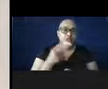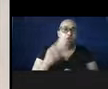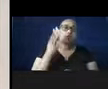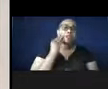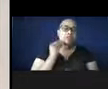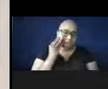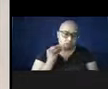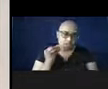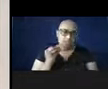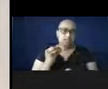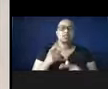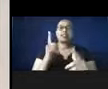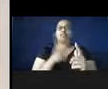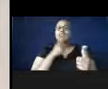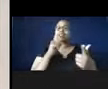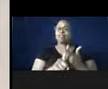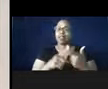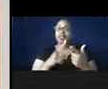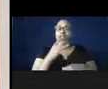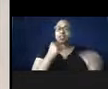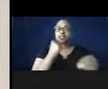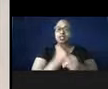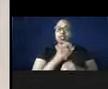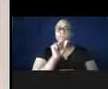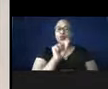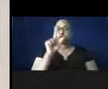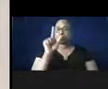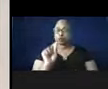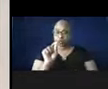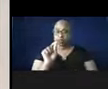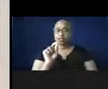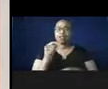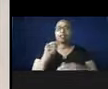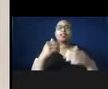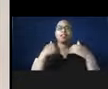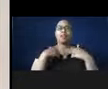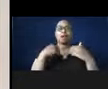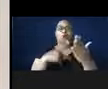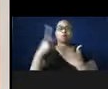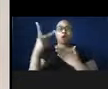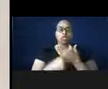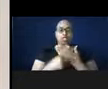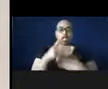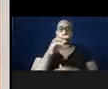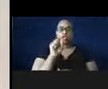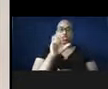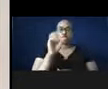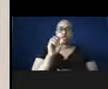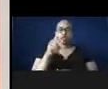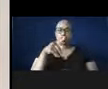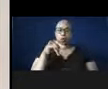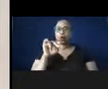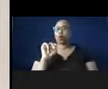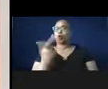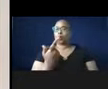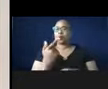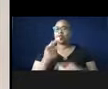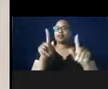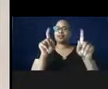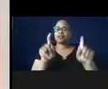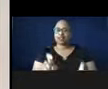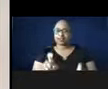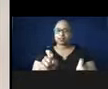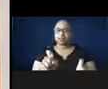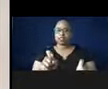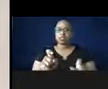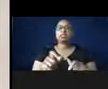to have a project scoping assessment. And this was an external group of subject matter experts that came